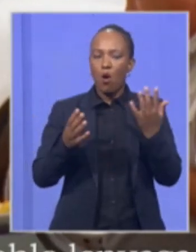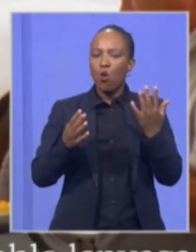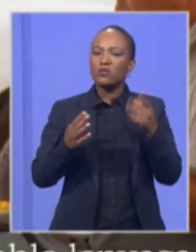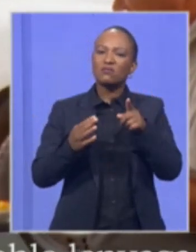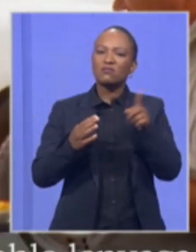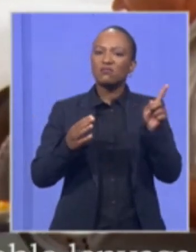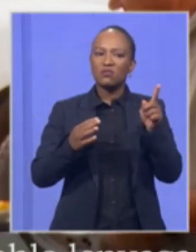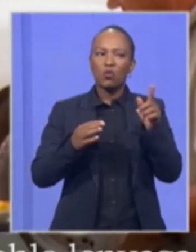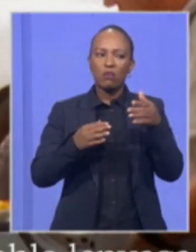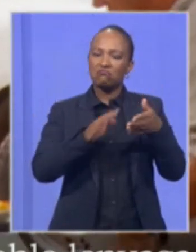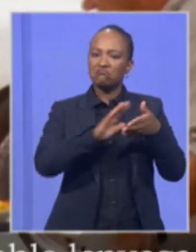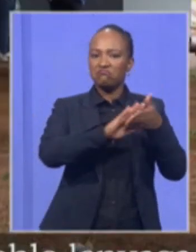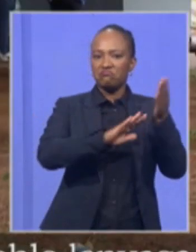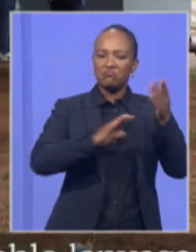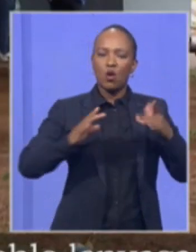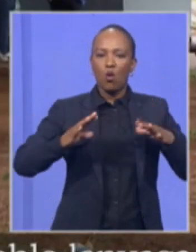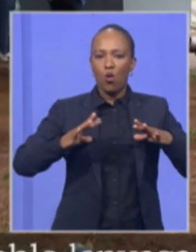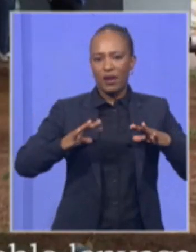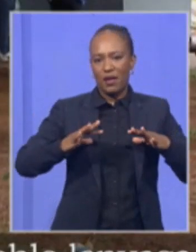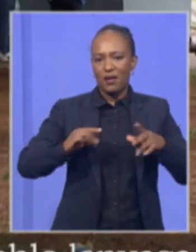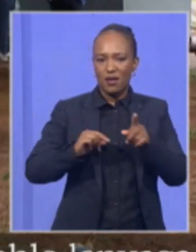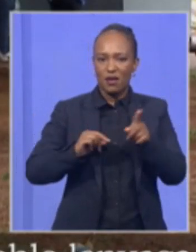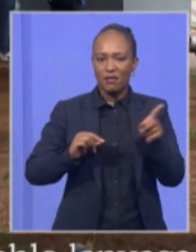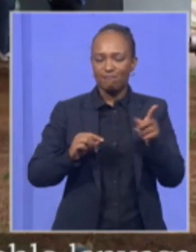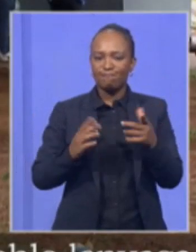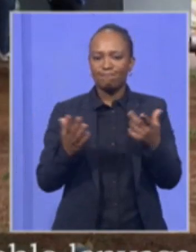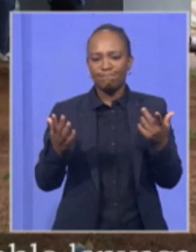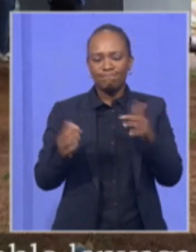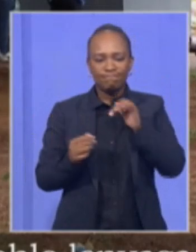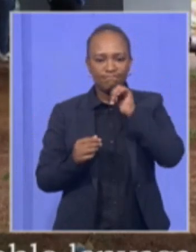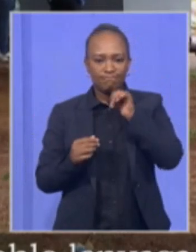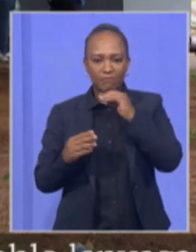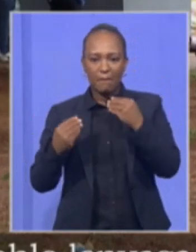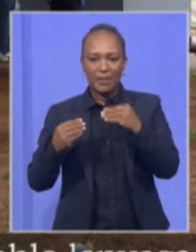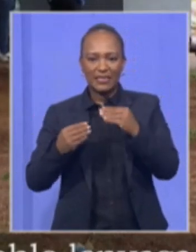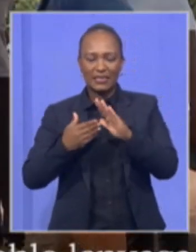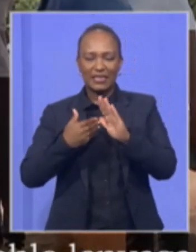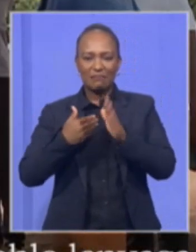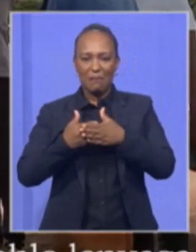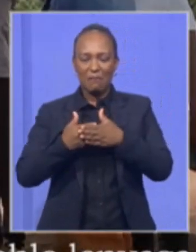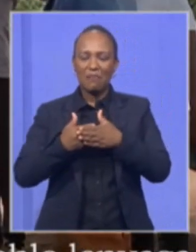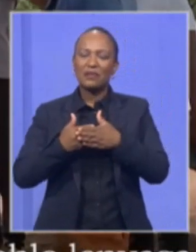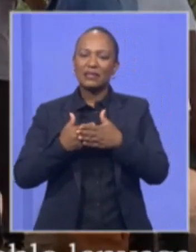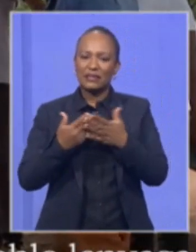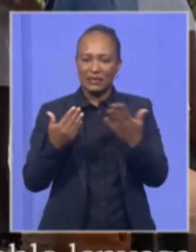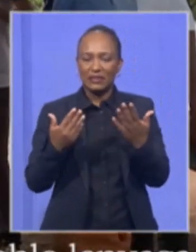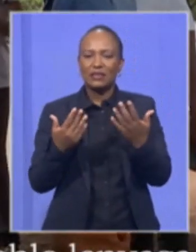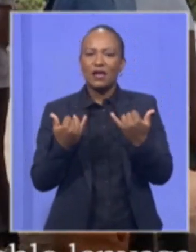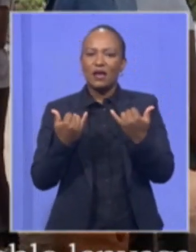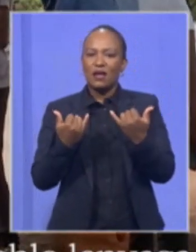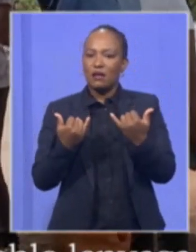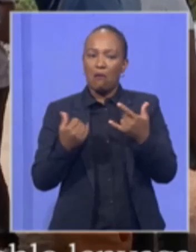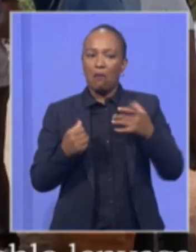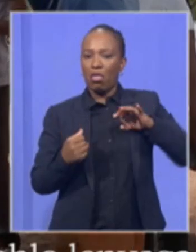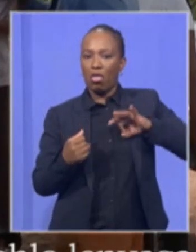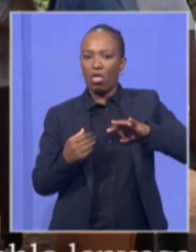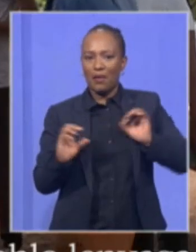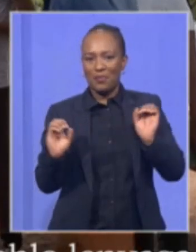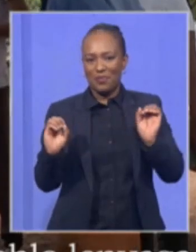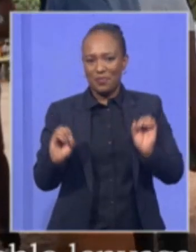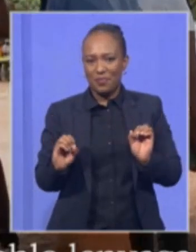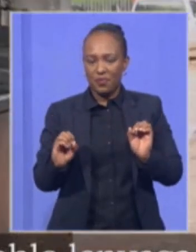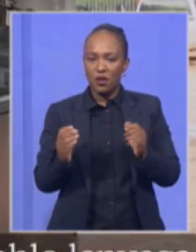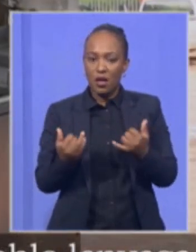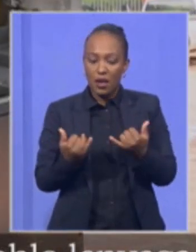a boikhutso. Ka ntlha ya seo, o ne a patelesega go tswala kgwebo ya gagwe nakwana, ka jalo ga a dira letseno. Ga jaana,